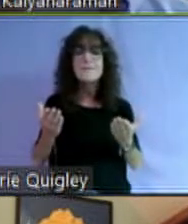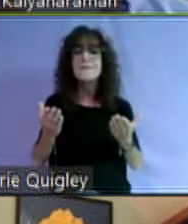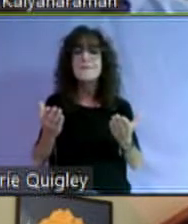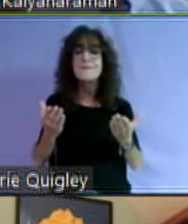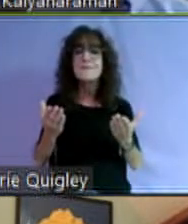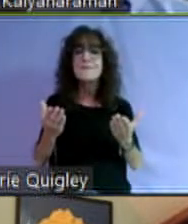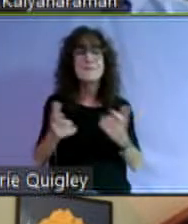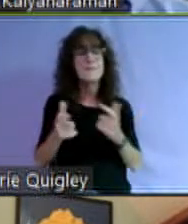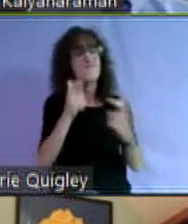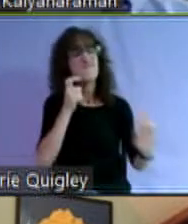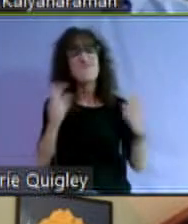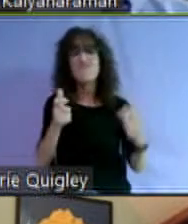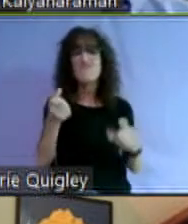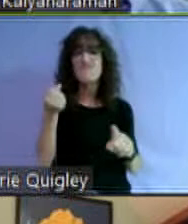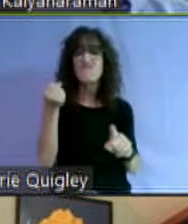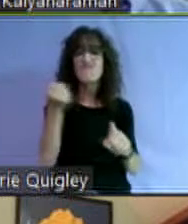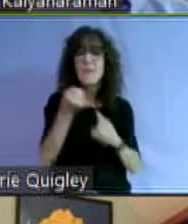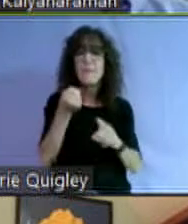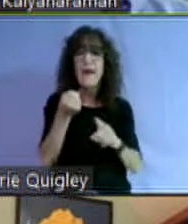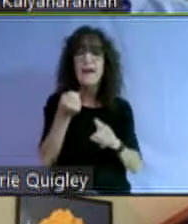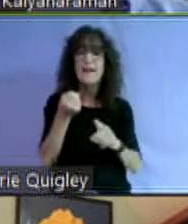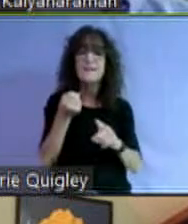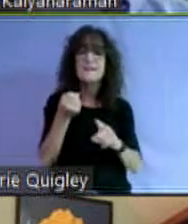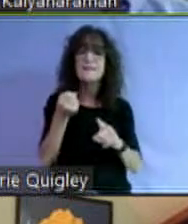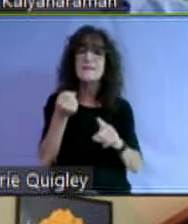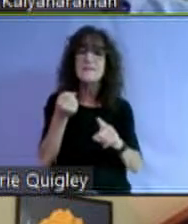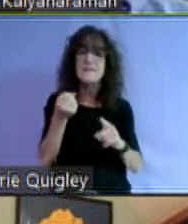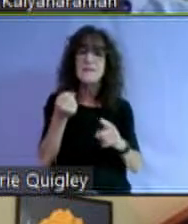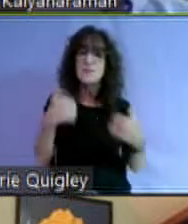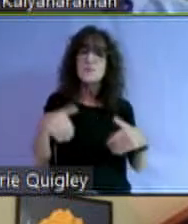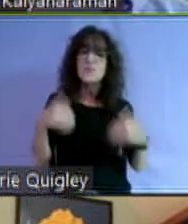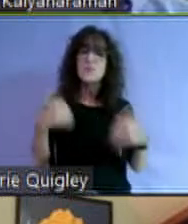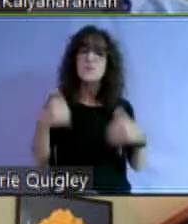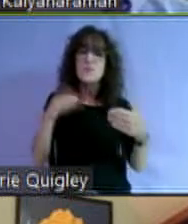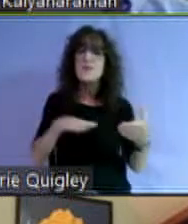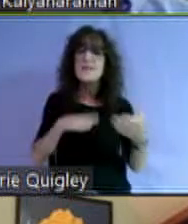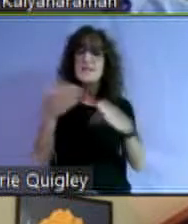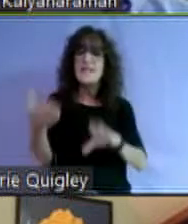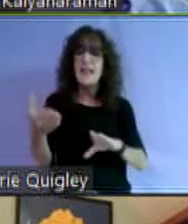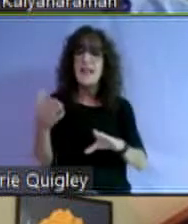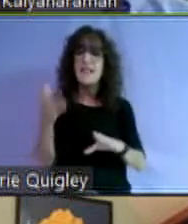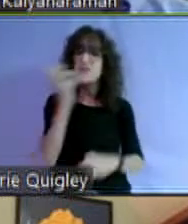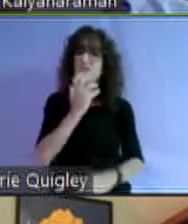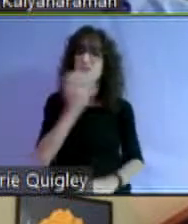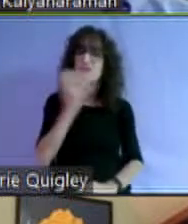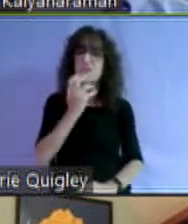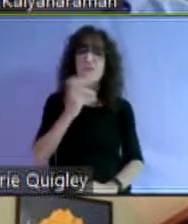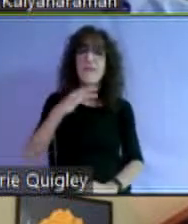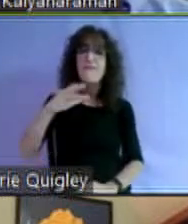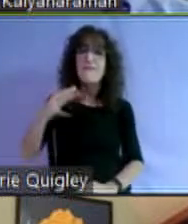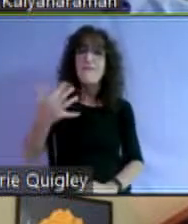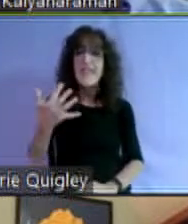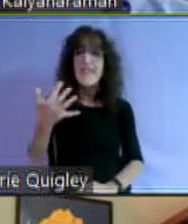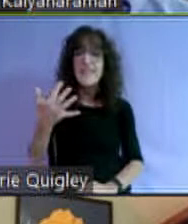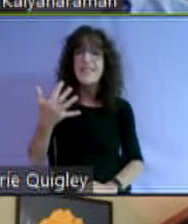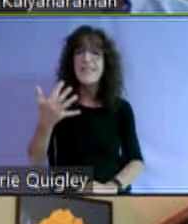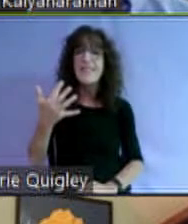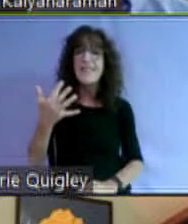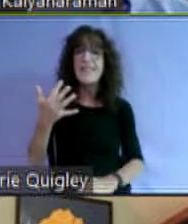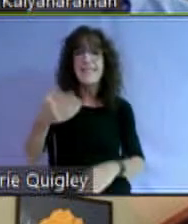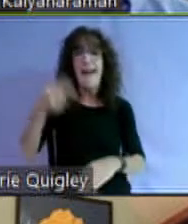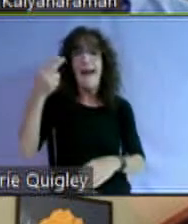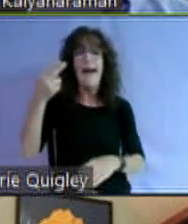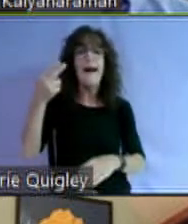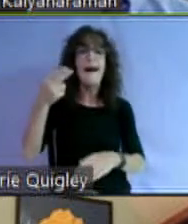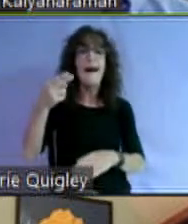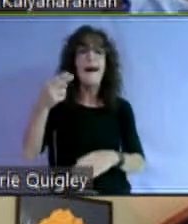major impact on us from a health perspective in terms of death. It is the fifth leading cause of death in Anne Arundel County.